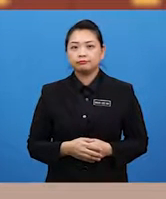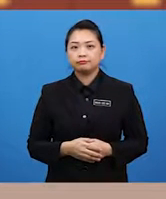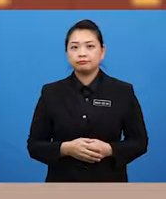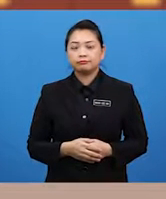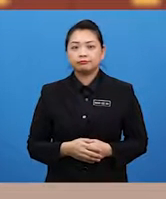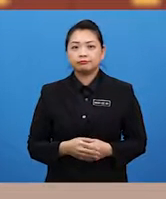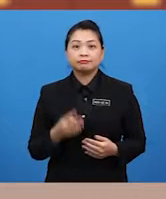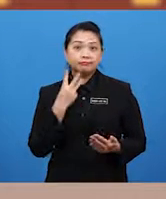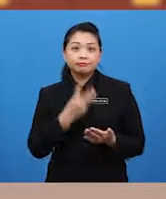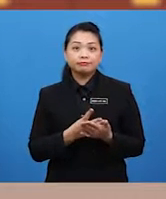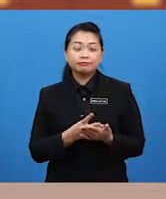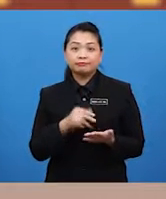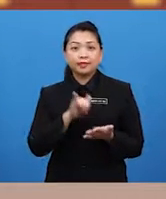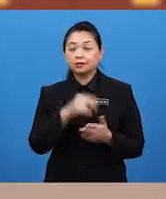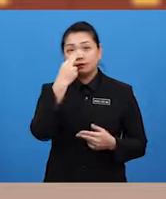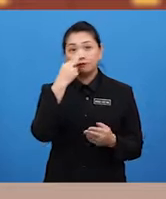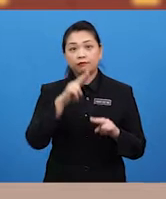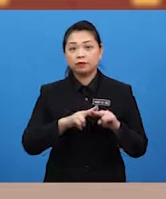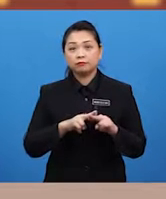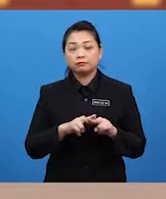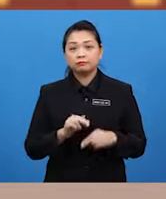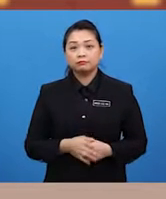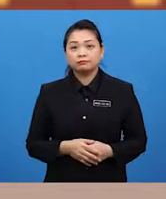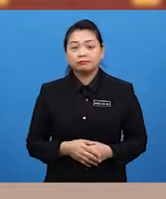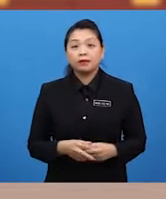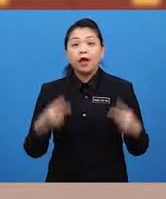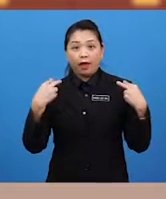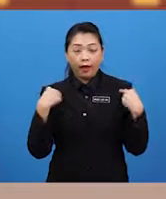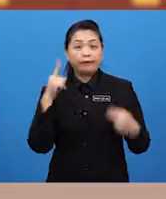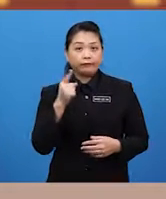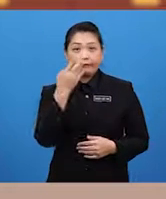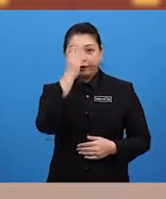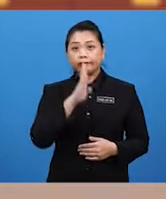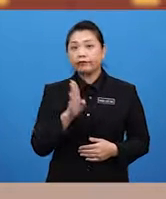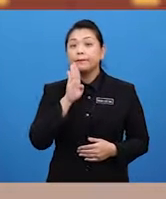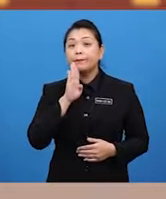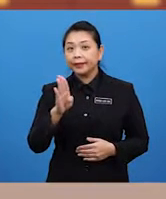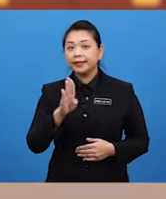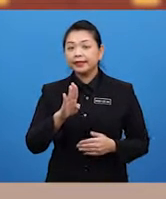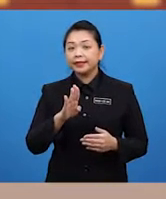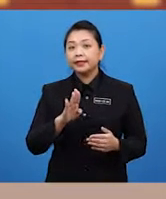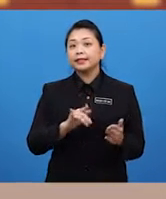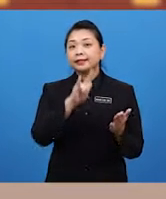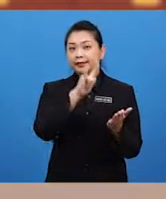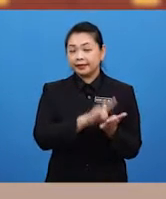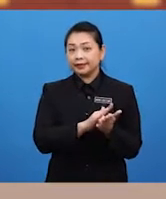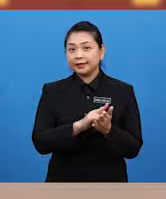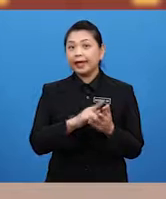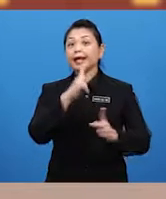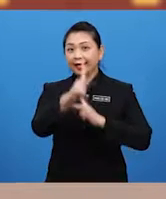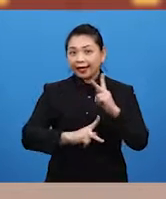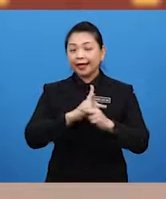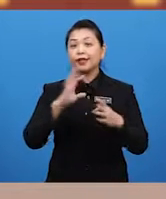Well, that's a funny one. Have you ever been in that kind of situation before?